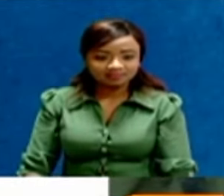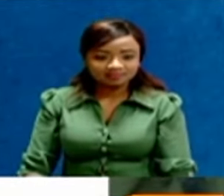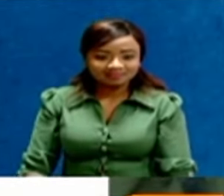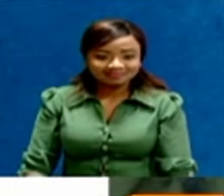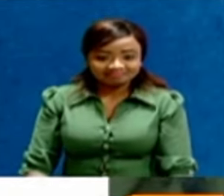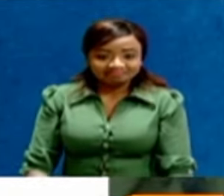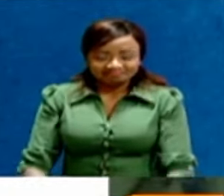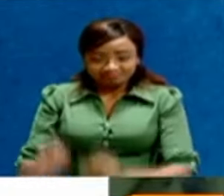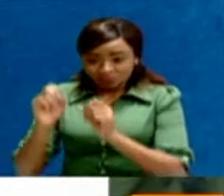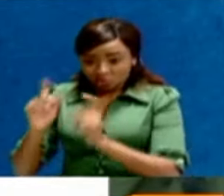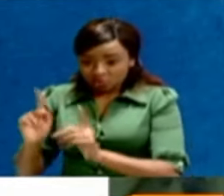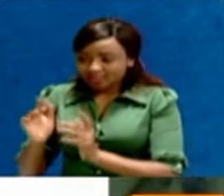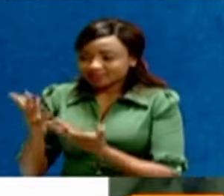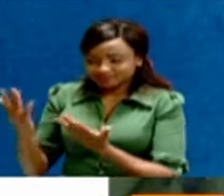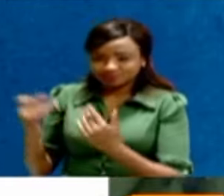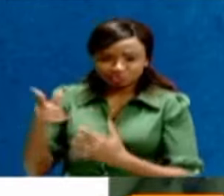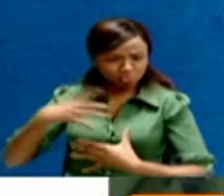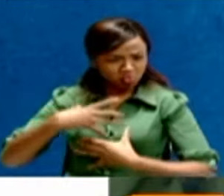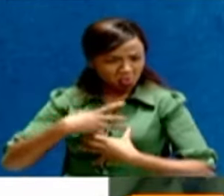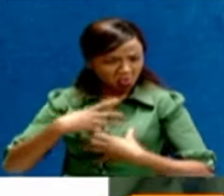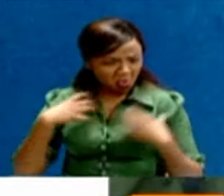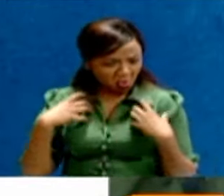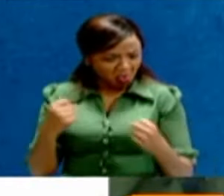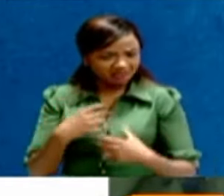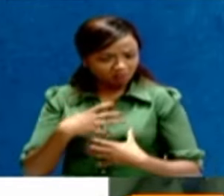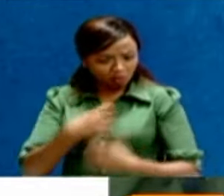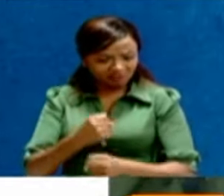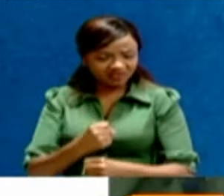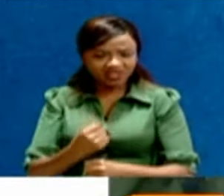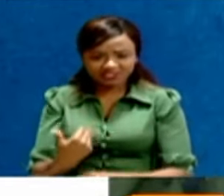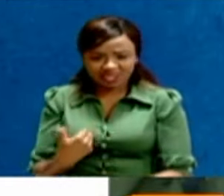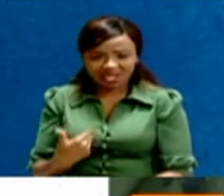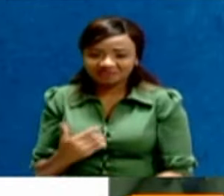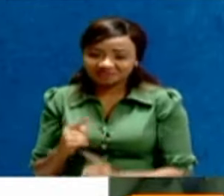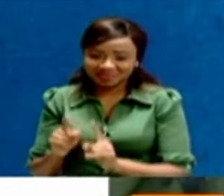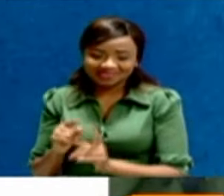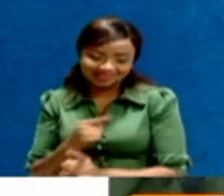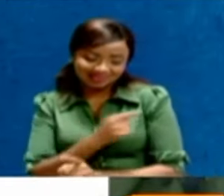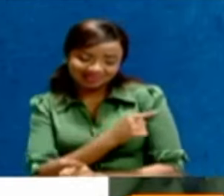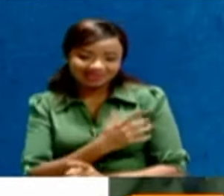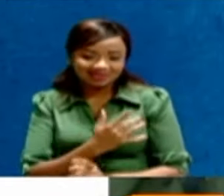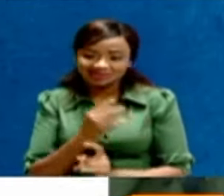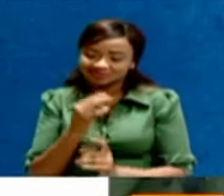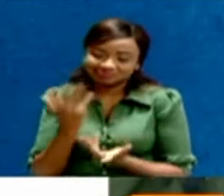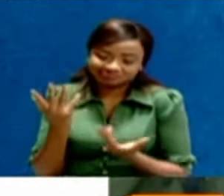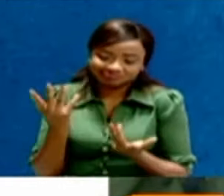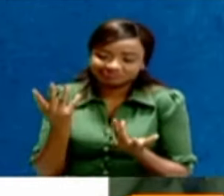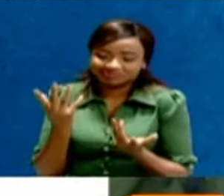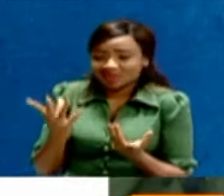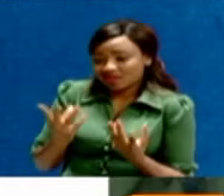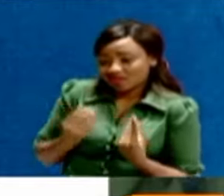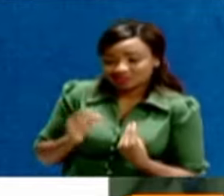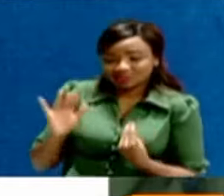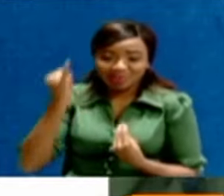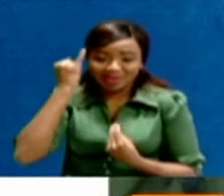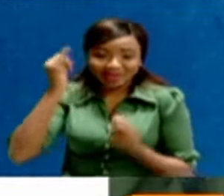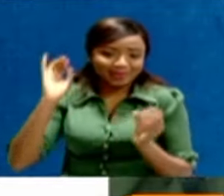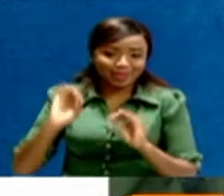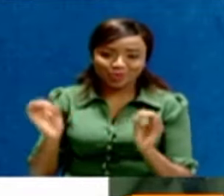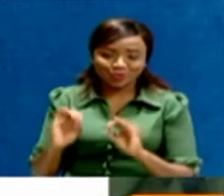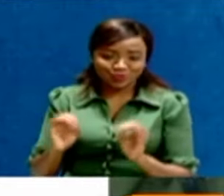Okay. Well, Majority Whip, you're very confident in what you have to say, but of course those on the other side, you know, do not buy into what you're saying, and